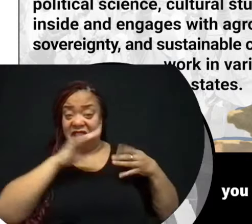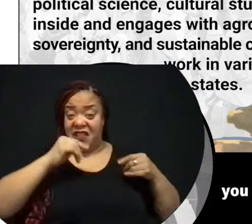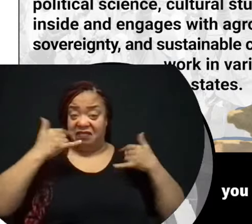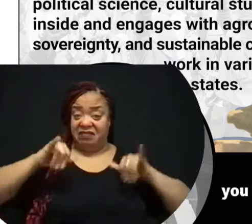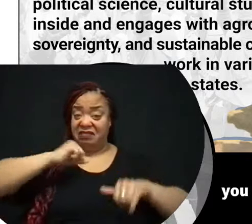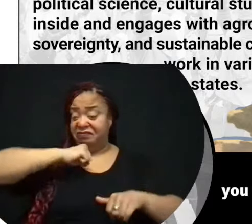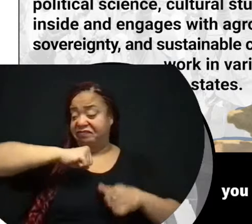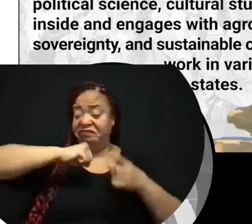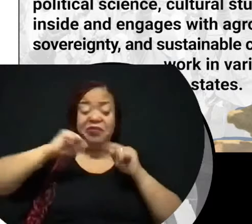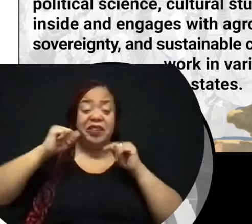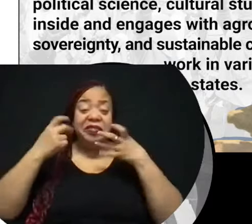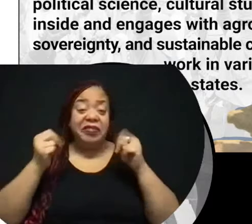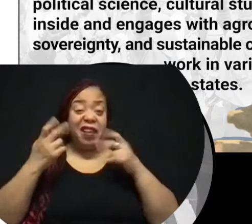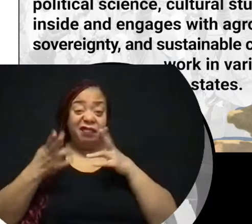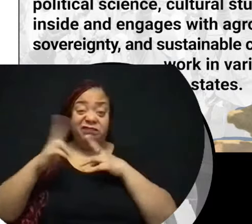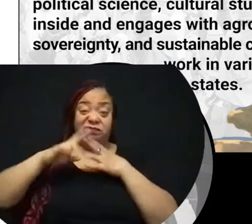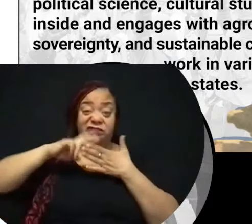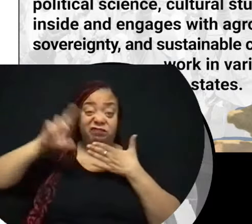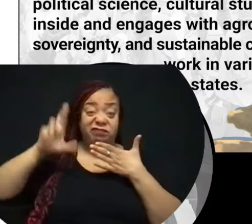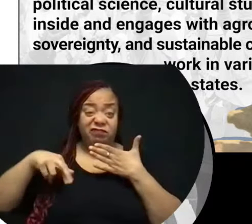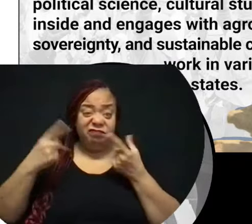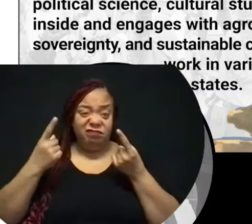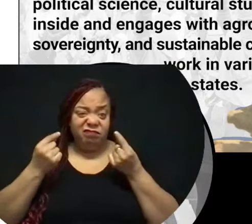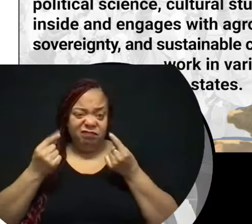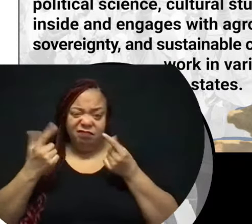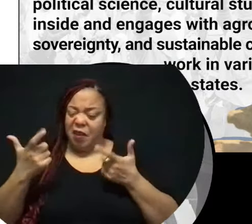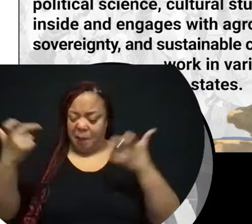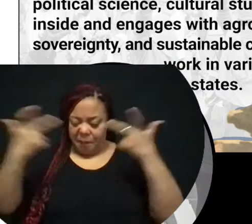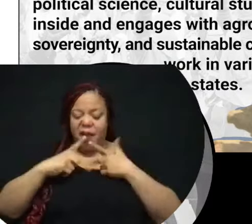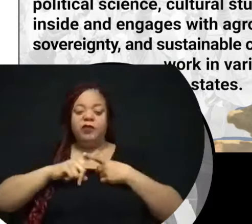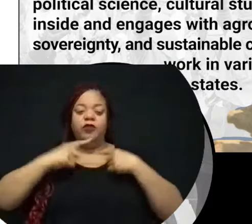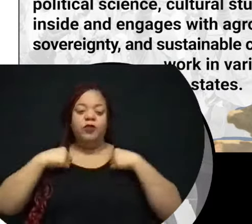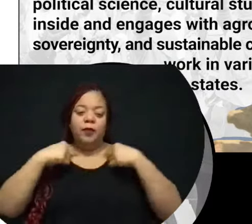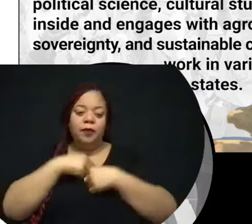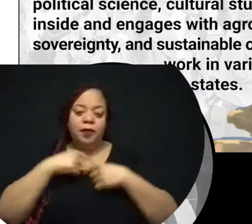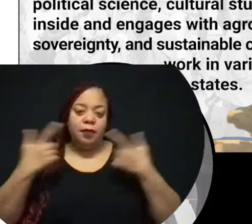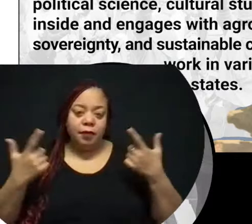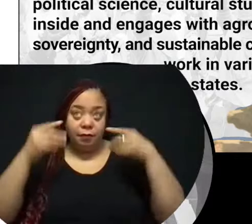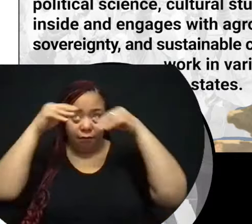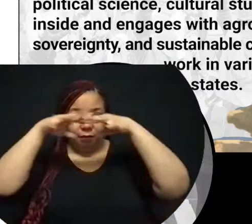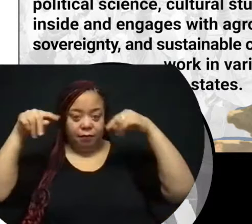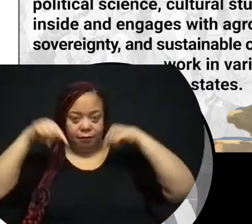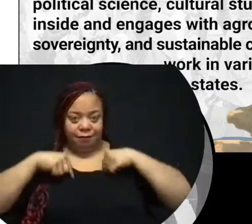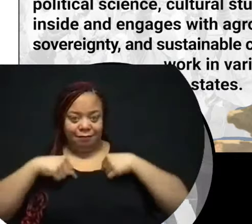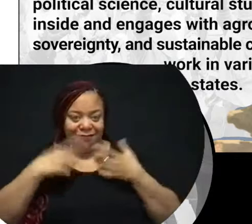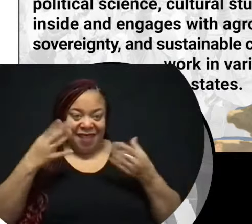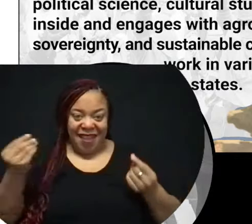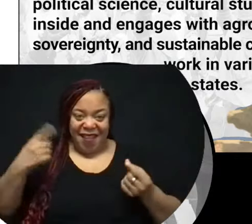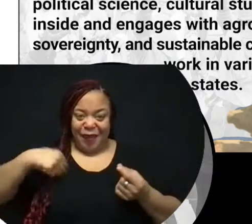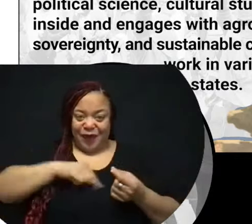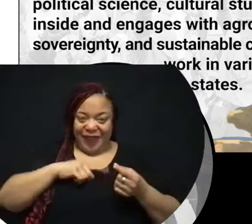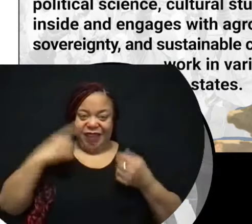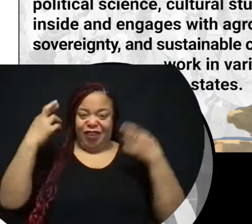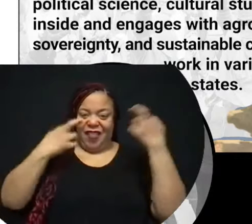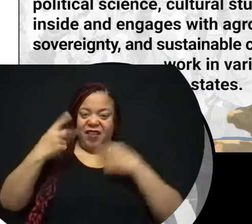aid inside, you know, and even though it's a small scale,